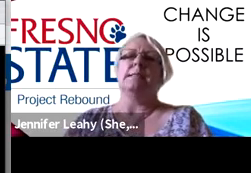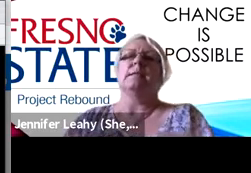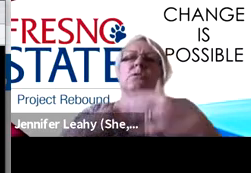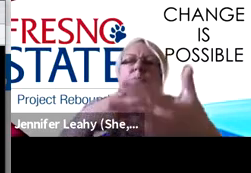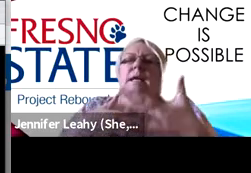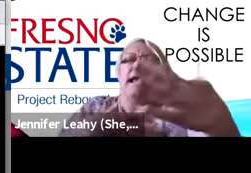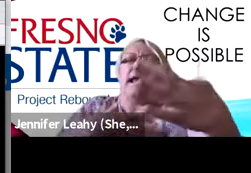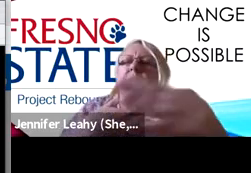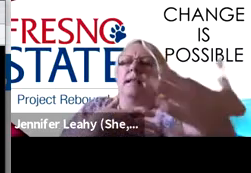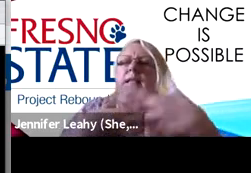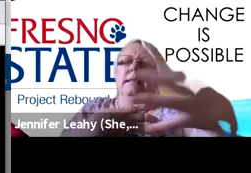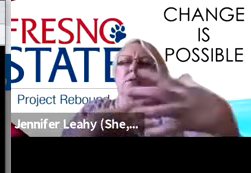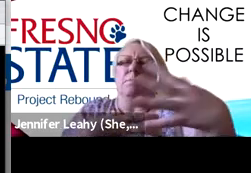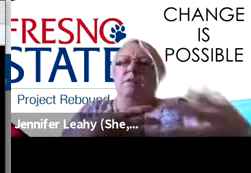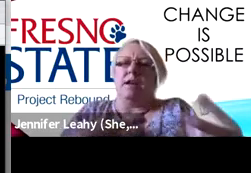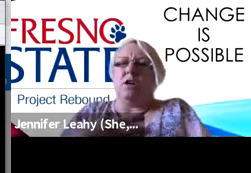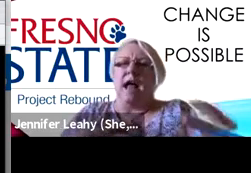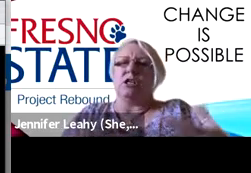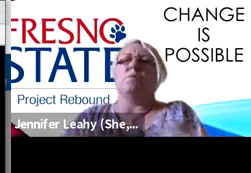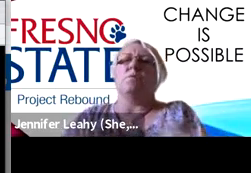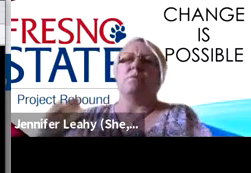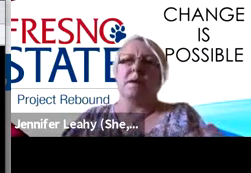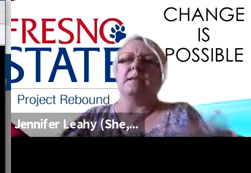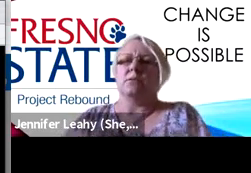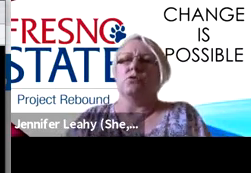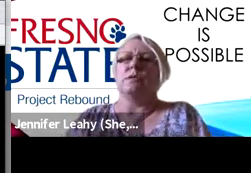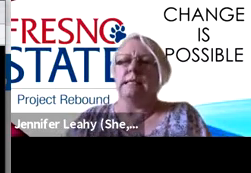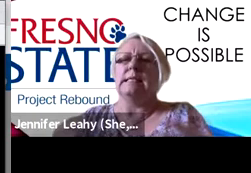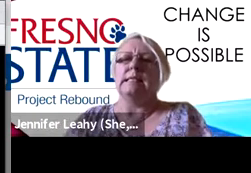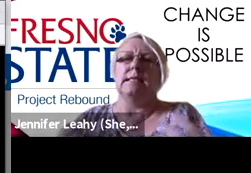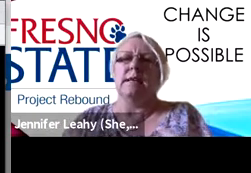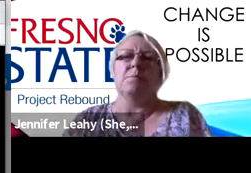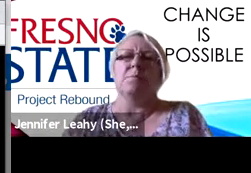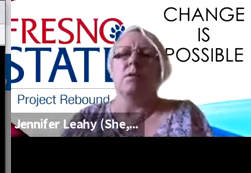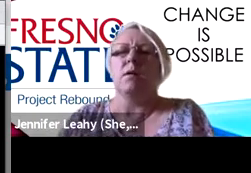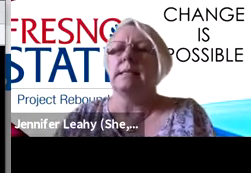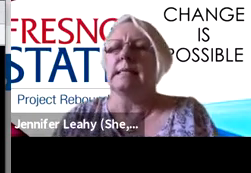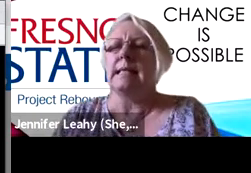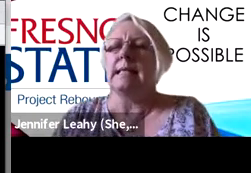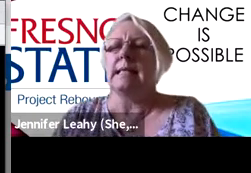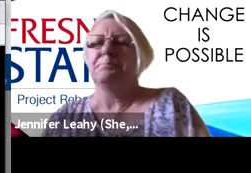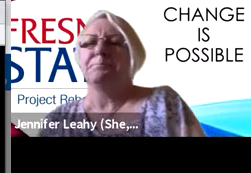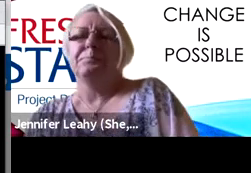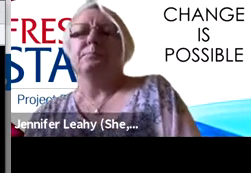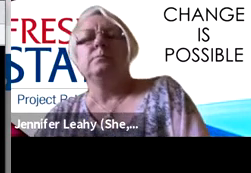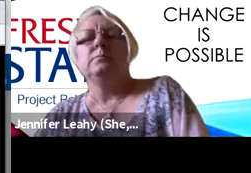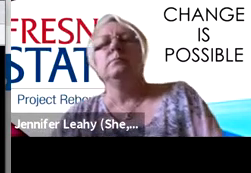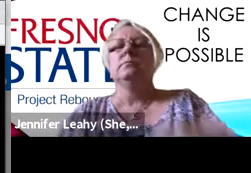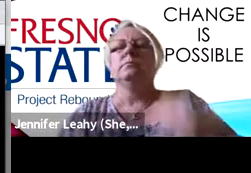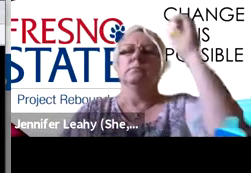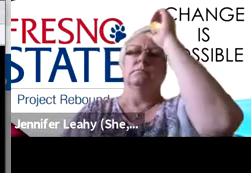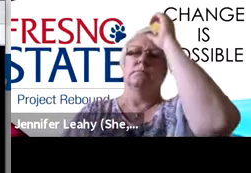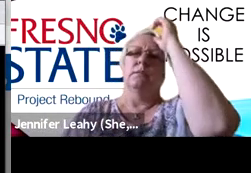to come and see us so that we can have that little bit of interaction while respecting social distancing and safety protocols. Next slide.